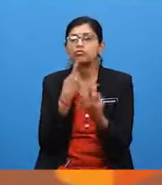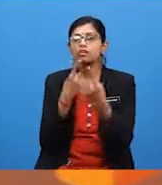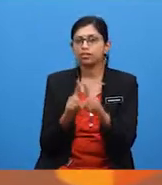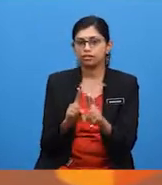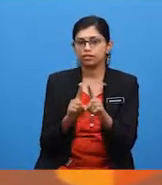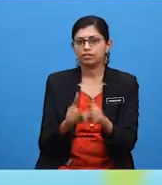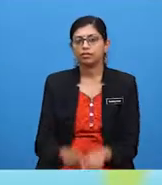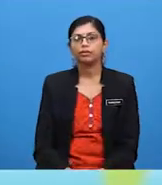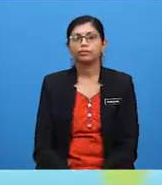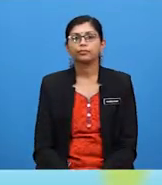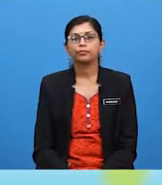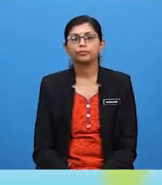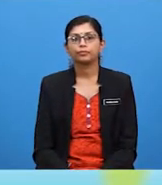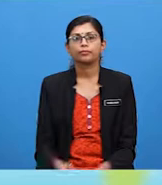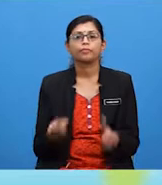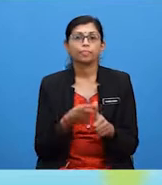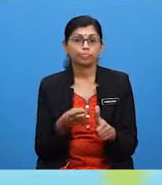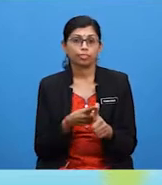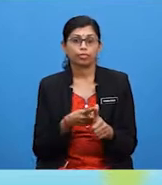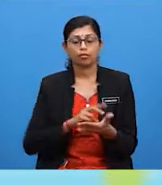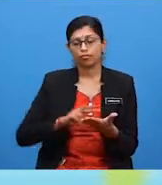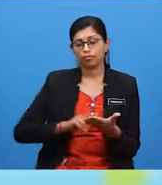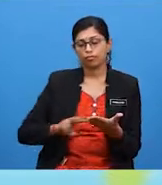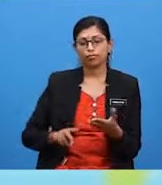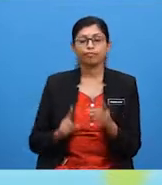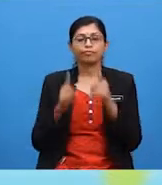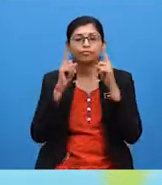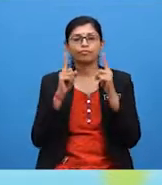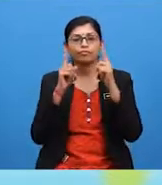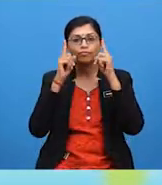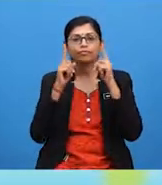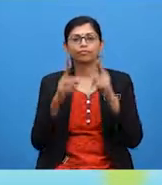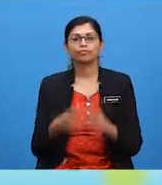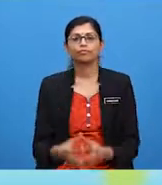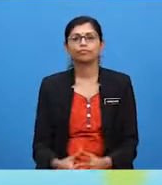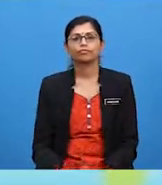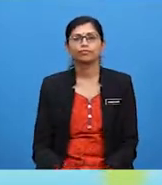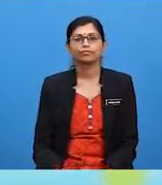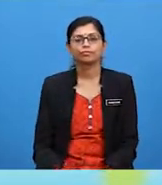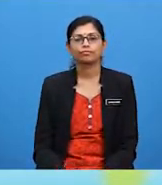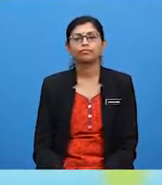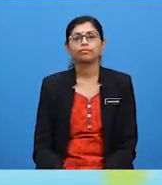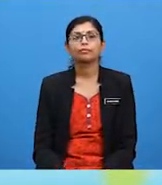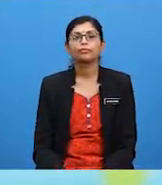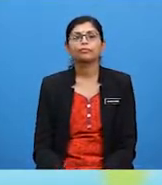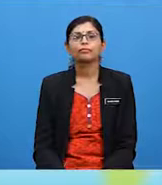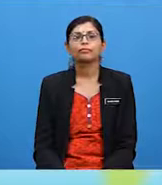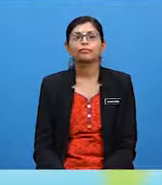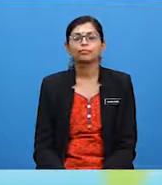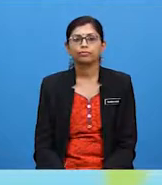Situation 1. Your father asks, "How about getting pizza tonight?"